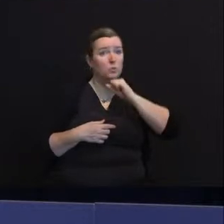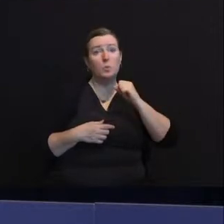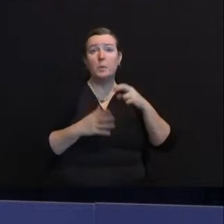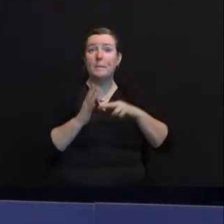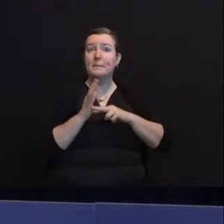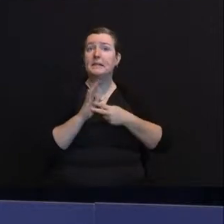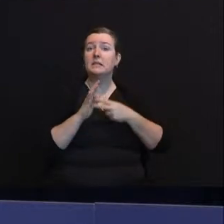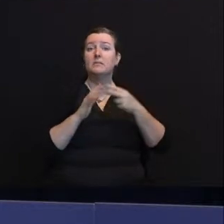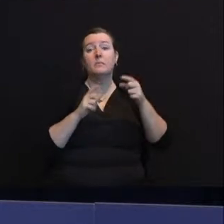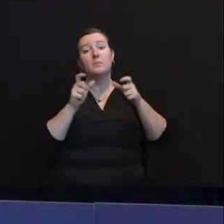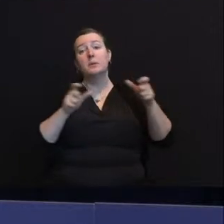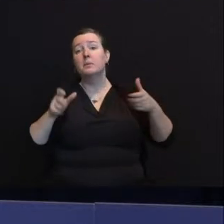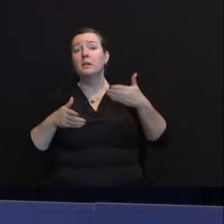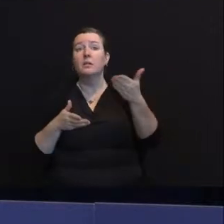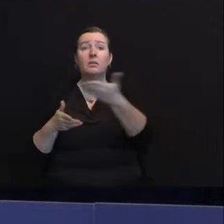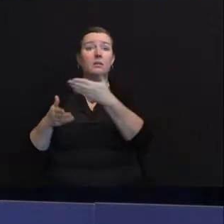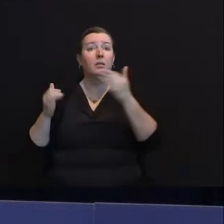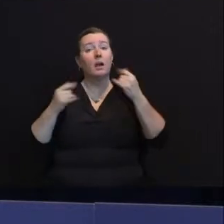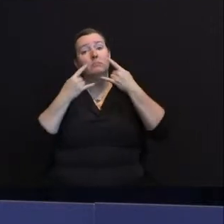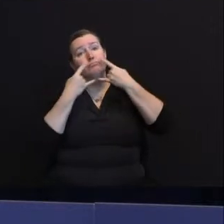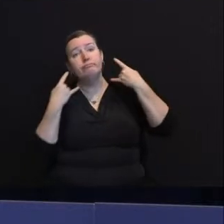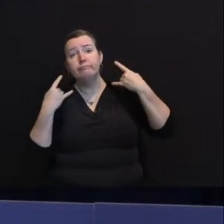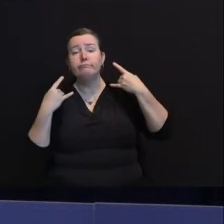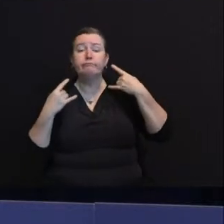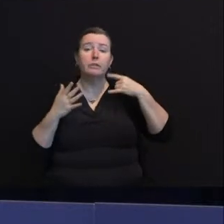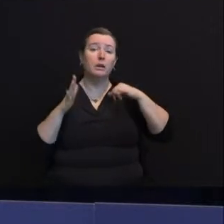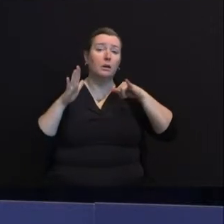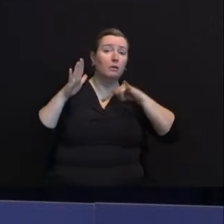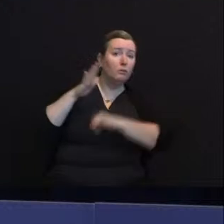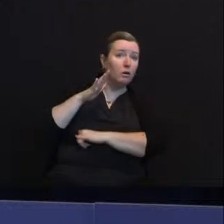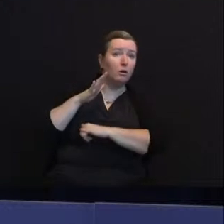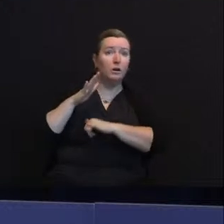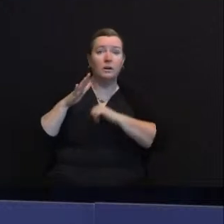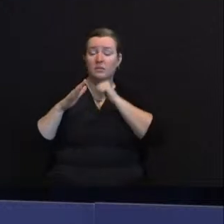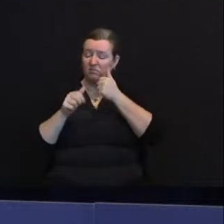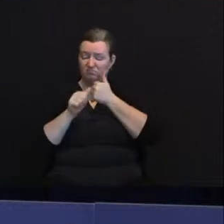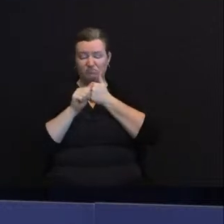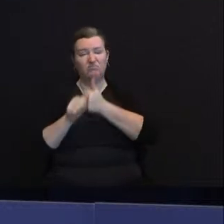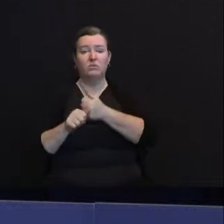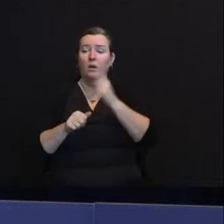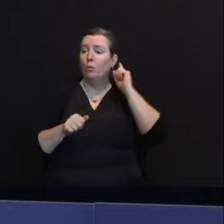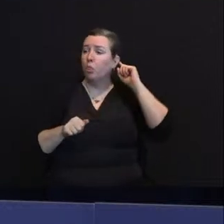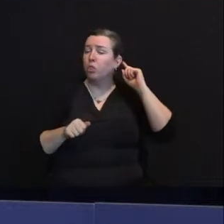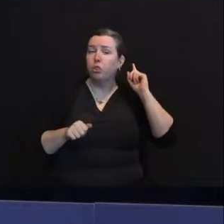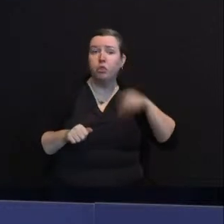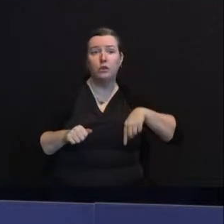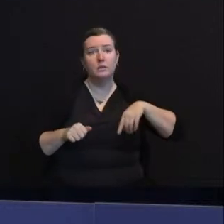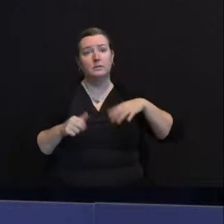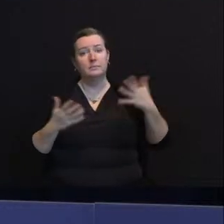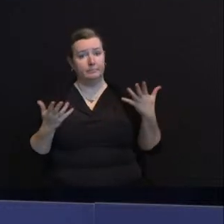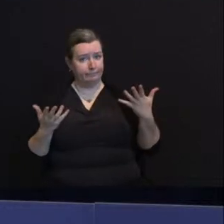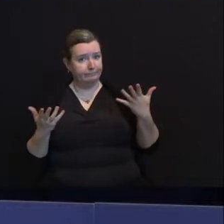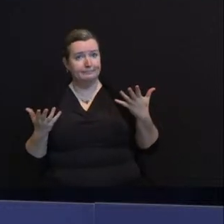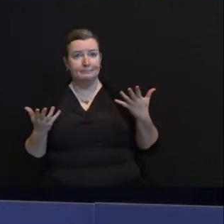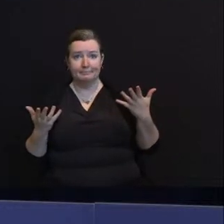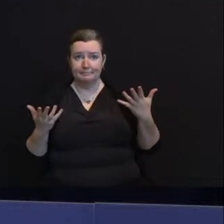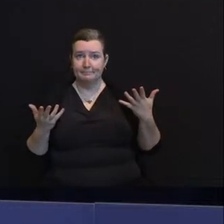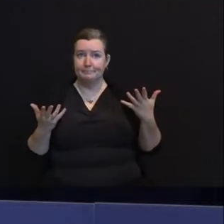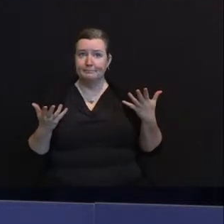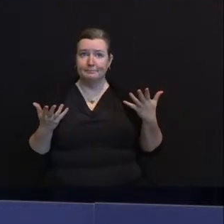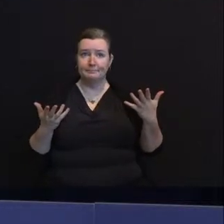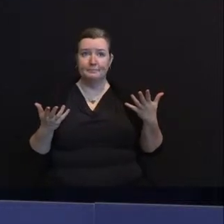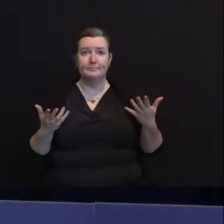that we speak about are not adhered to during the holidays. Unlike last April, we have worked with